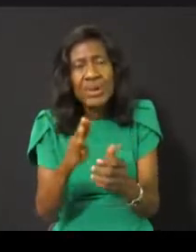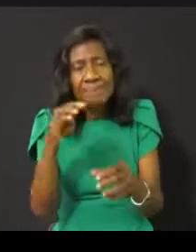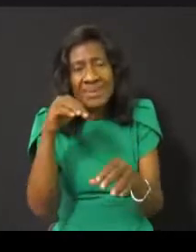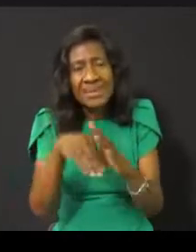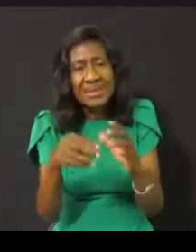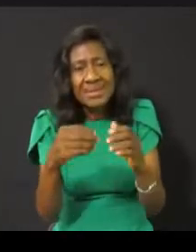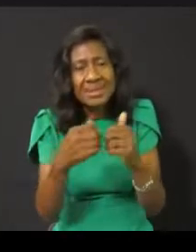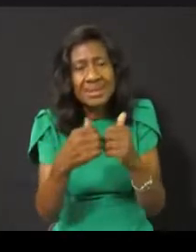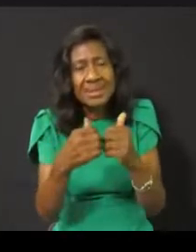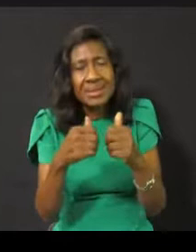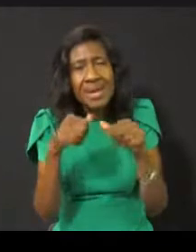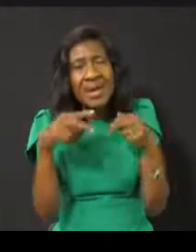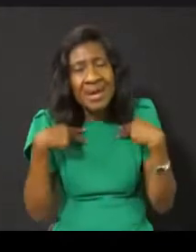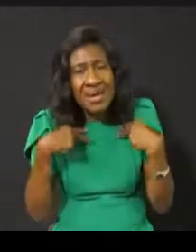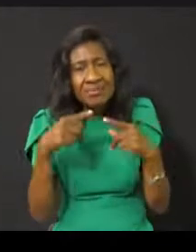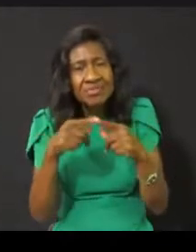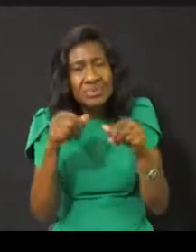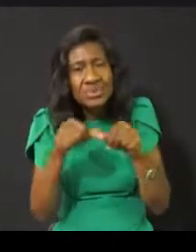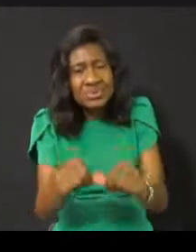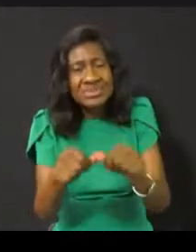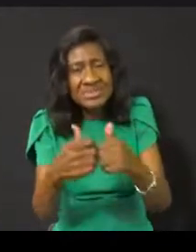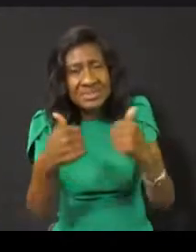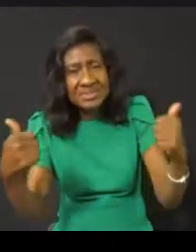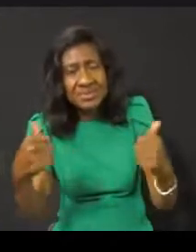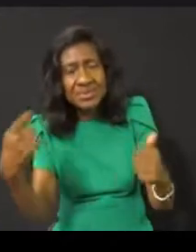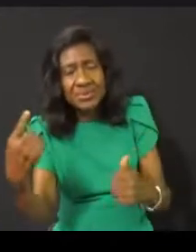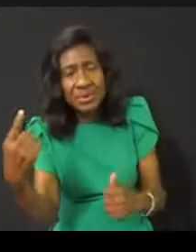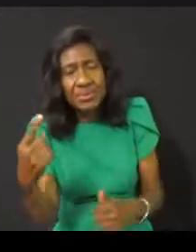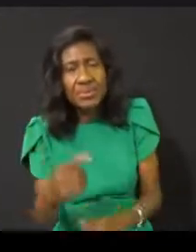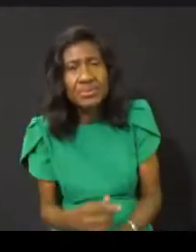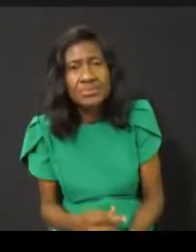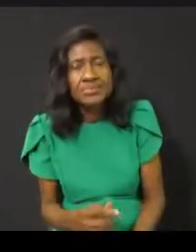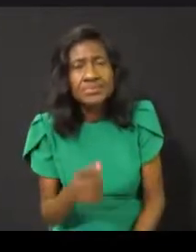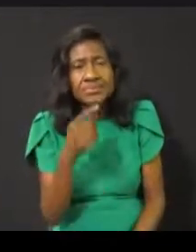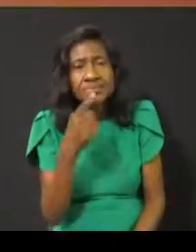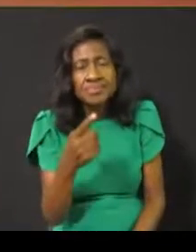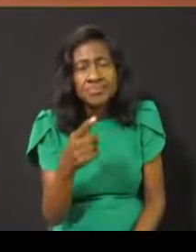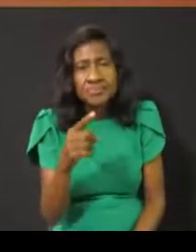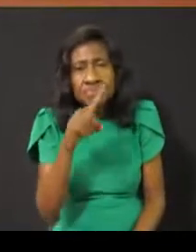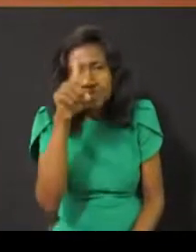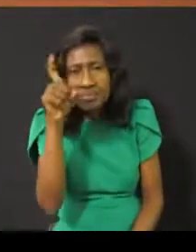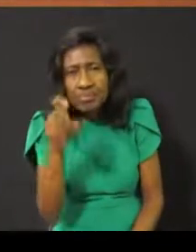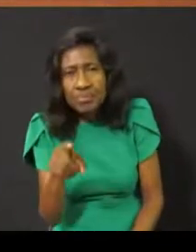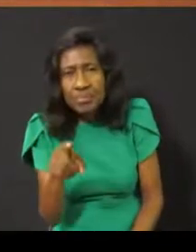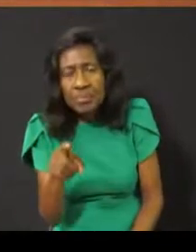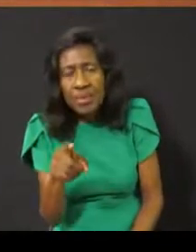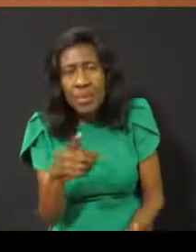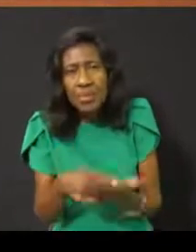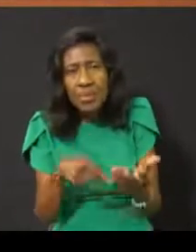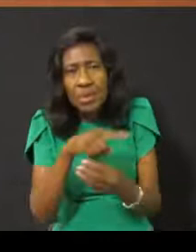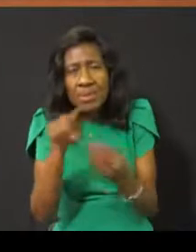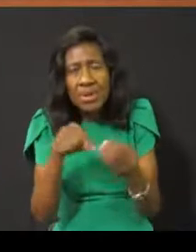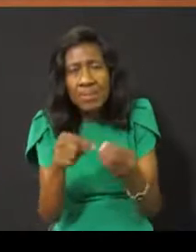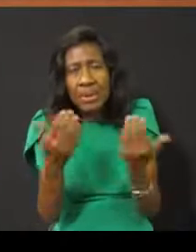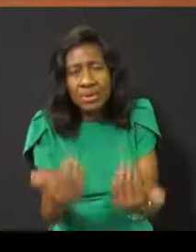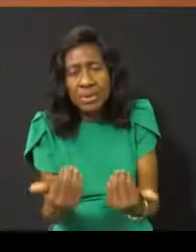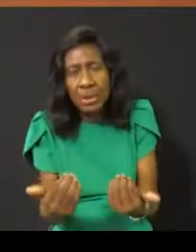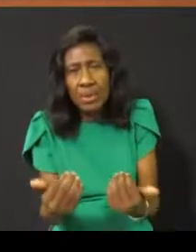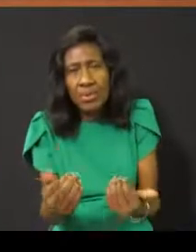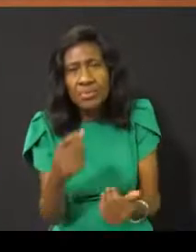back to school, to stay in school, I should say. Yes, essentially. So that's the whole benefit of the lateral flows, because at the moment,